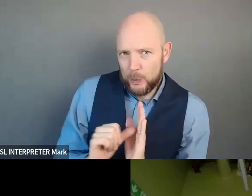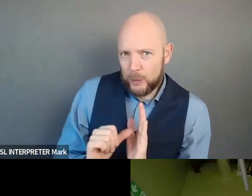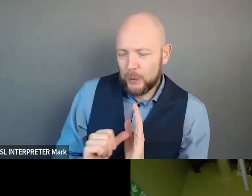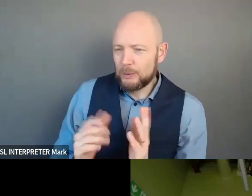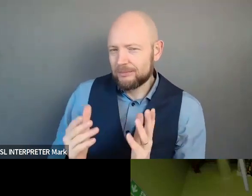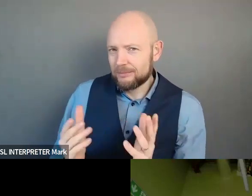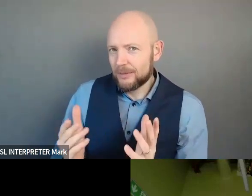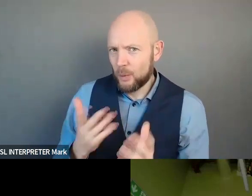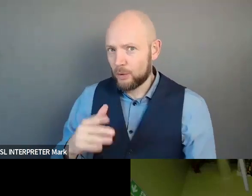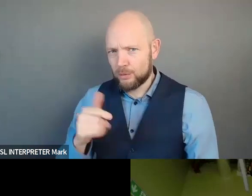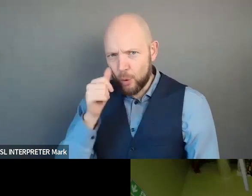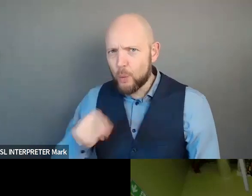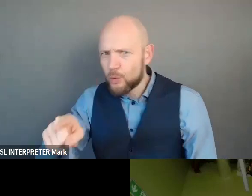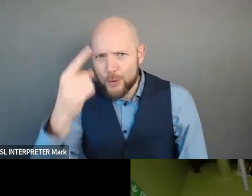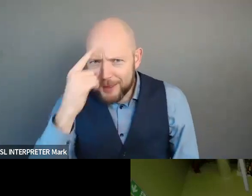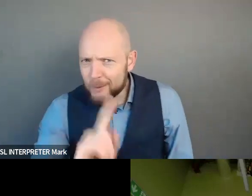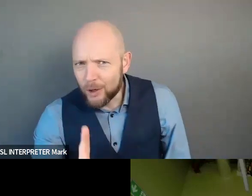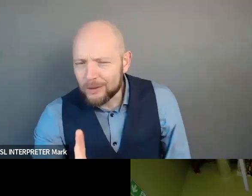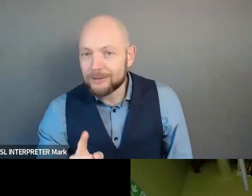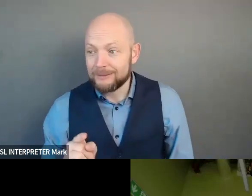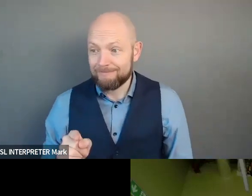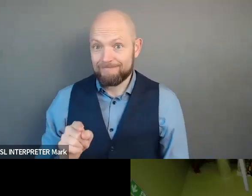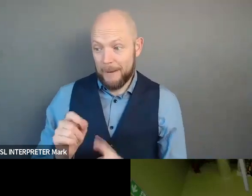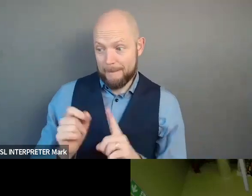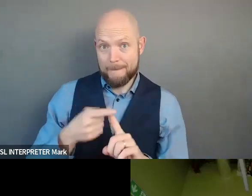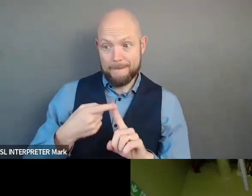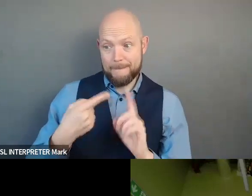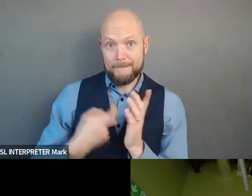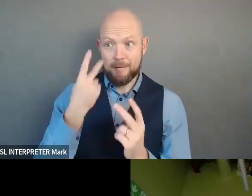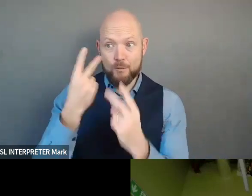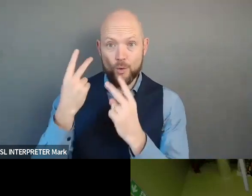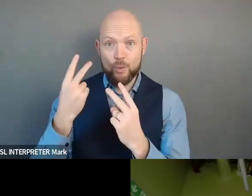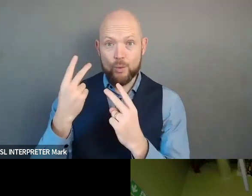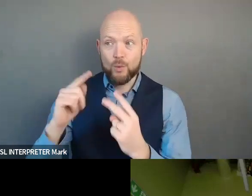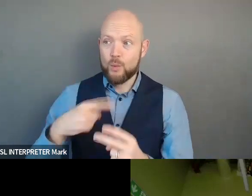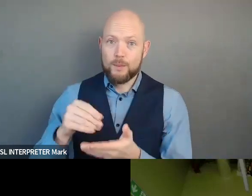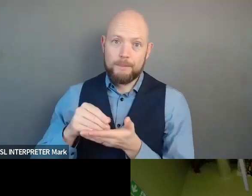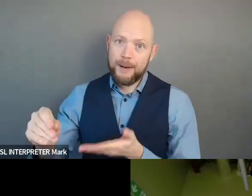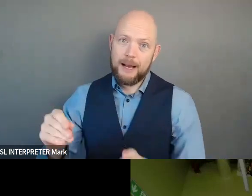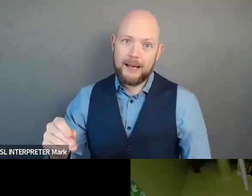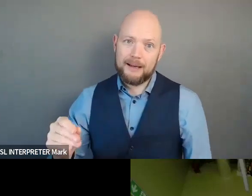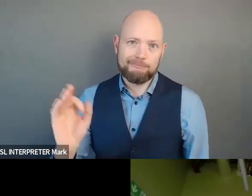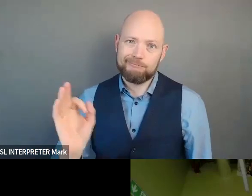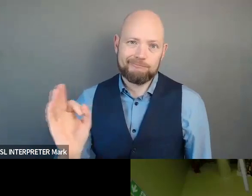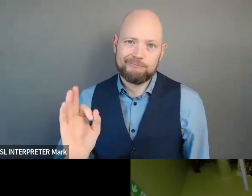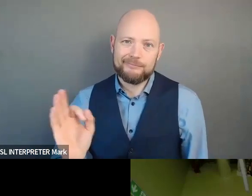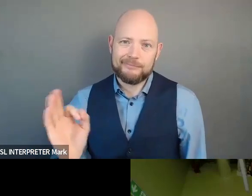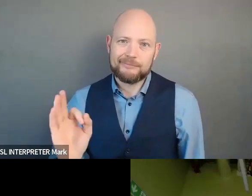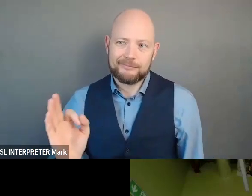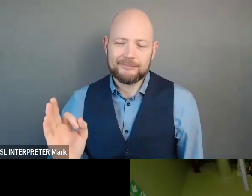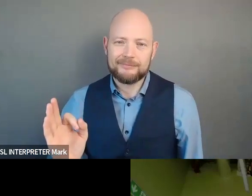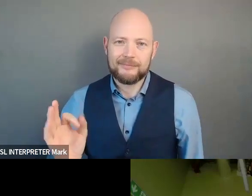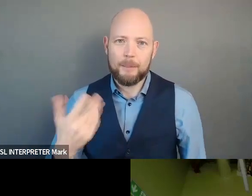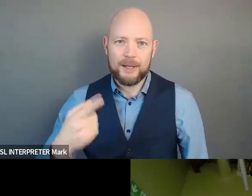welcome them. We don't pay for peer review in UKRI, and that's been a very strong decision for a